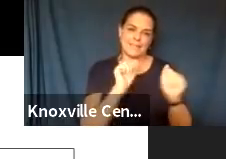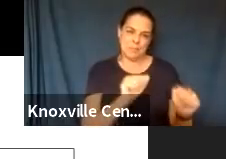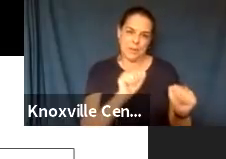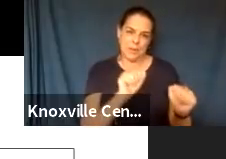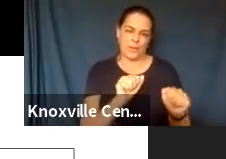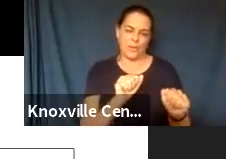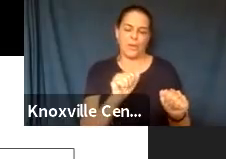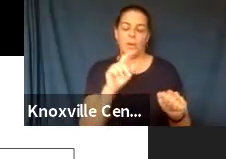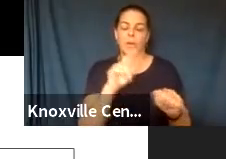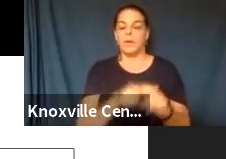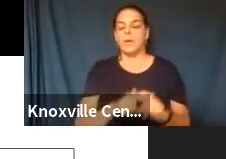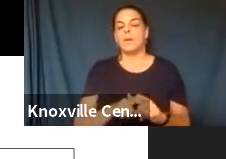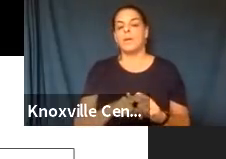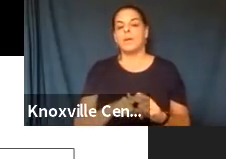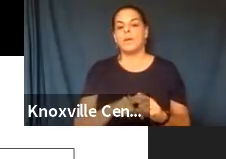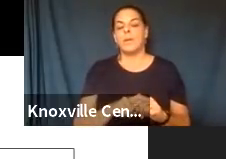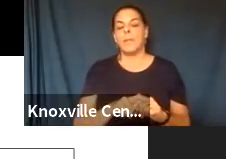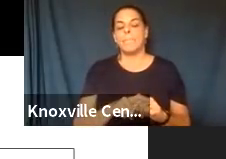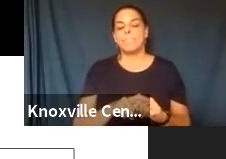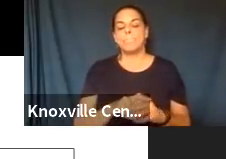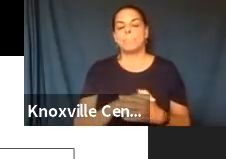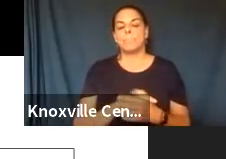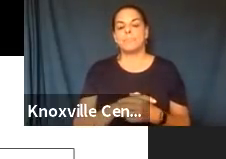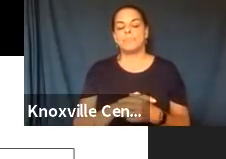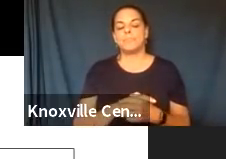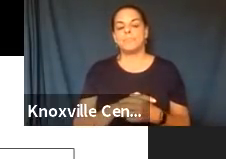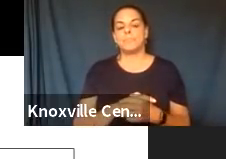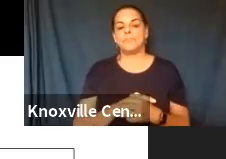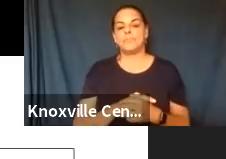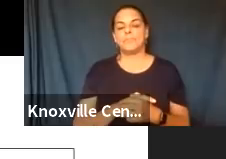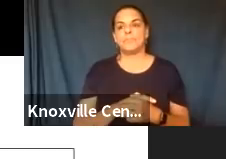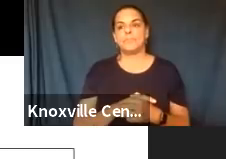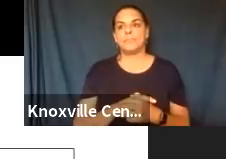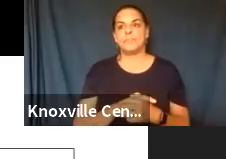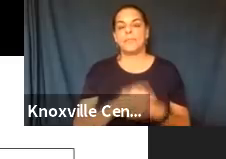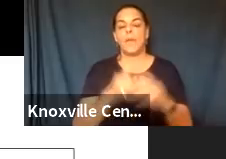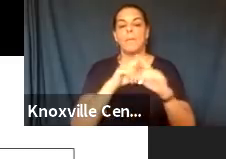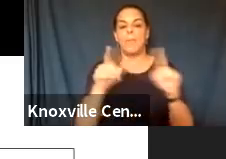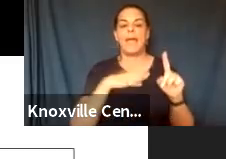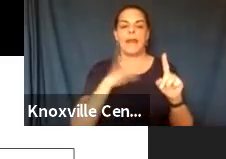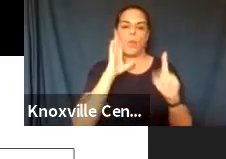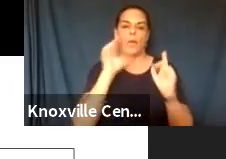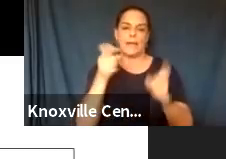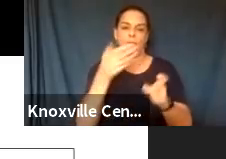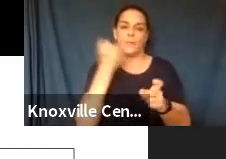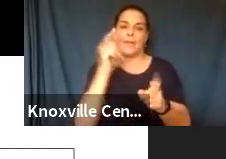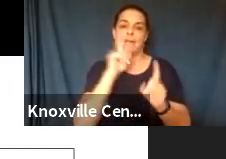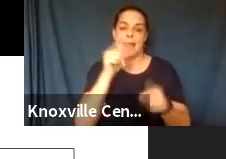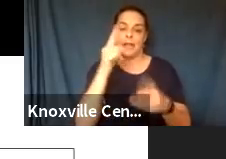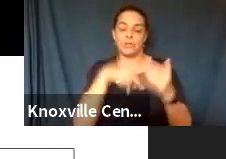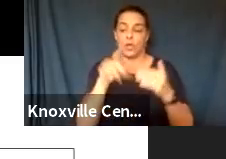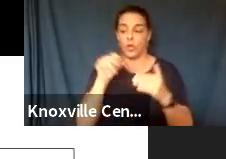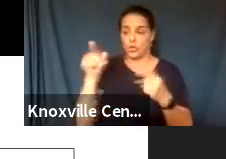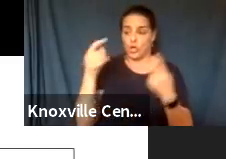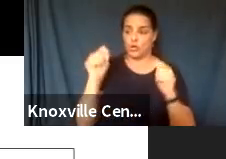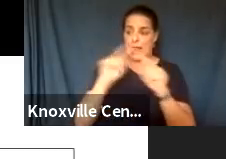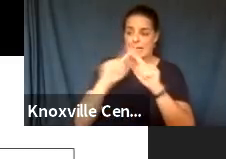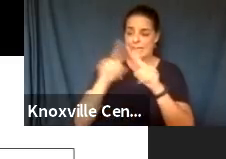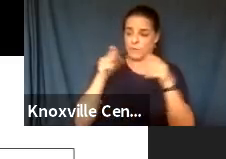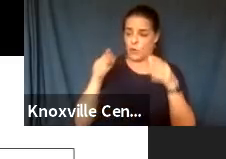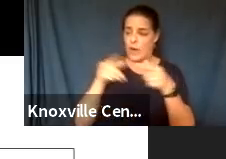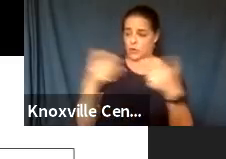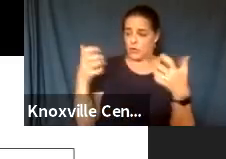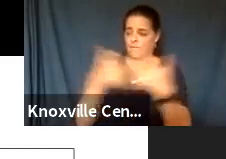so, but I think what I'll ask and have a better answer for you about is, do they try a lot of different types of ways to fit this